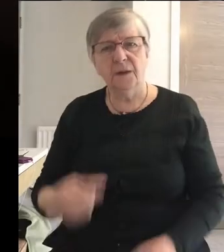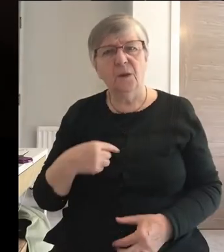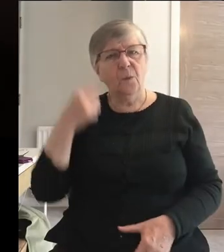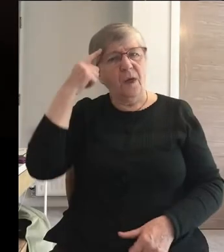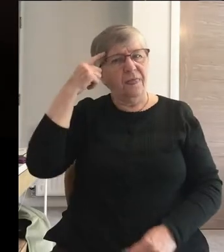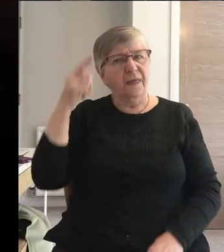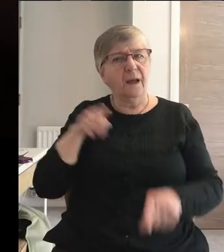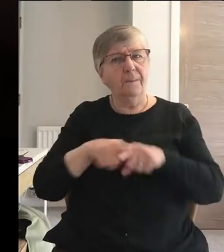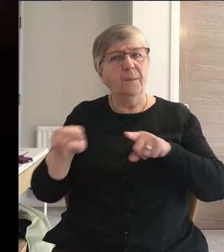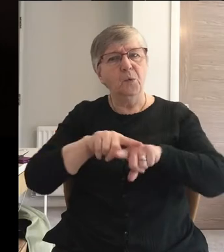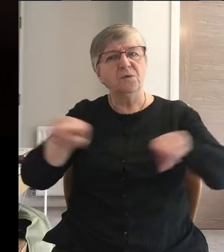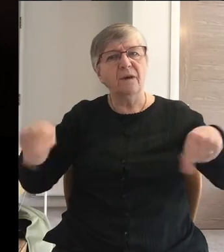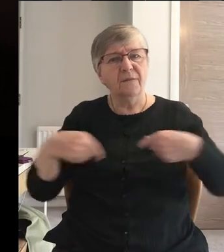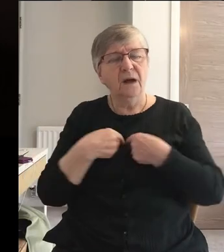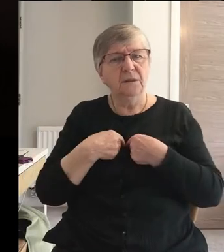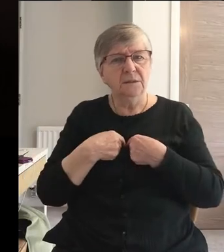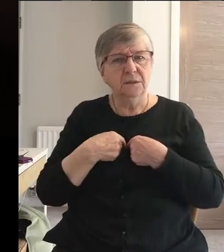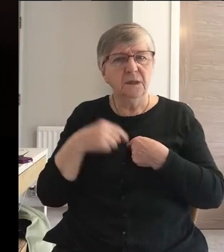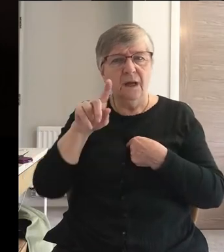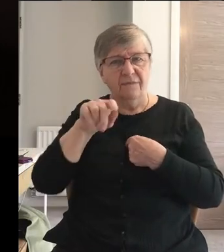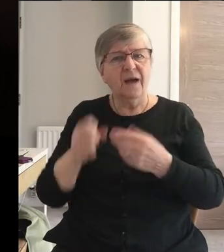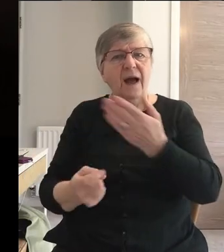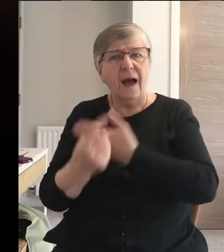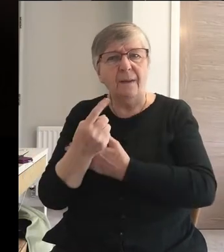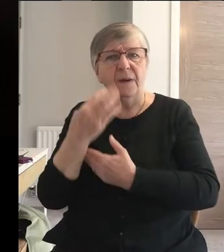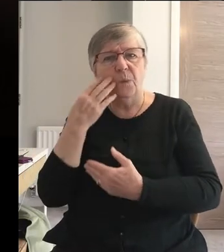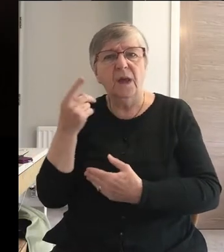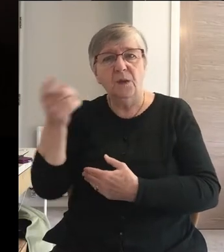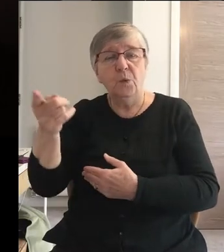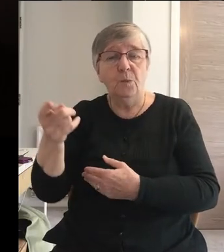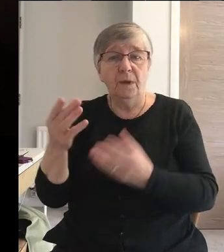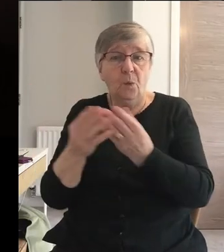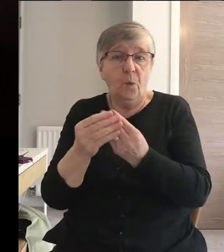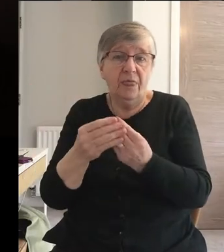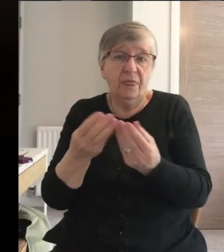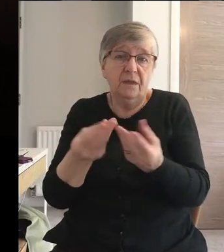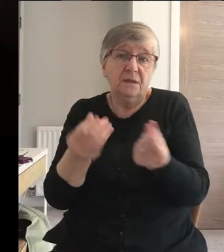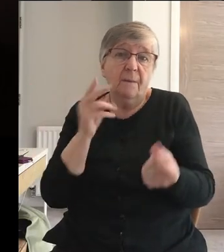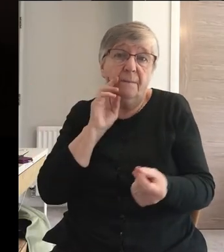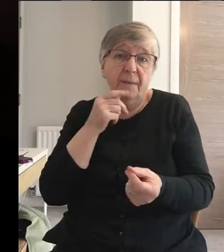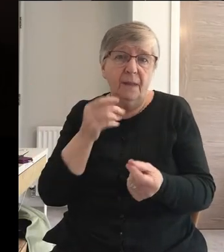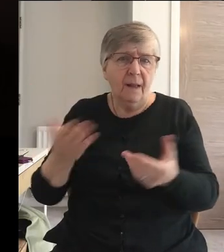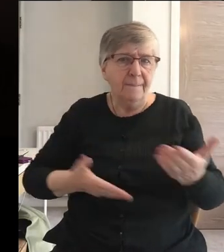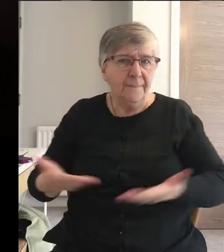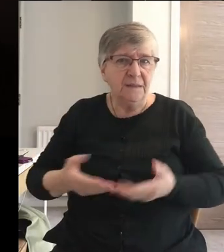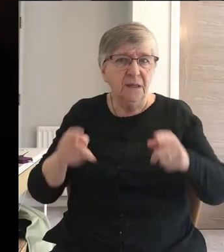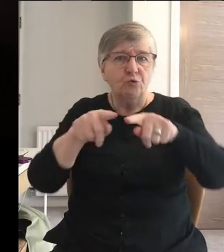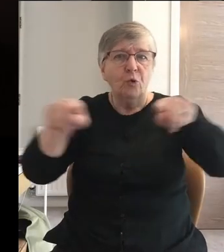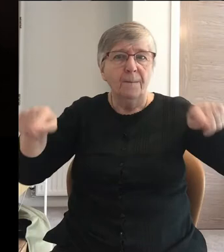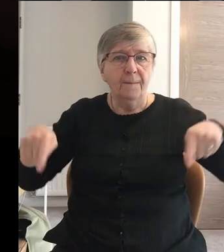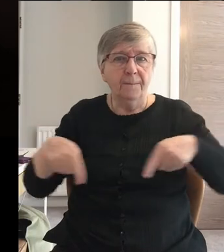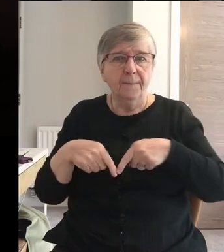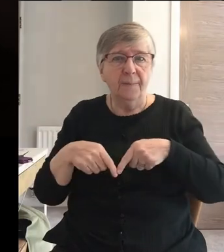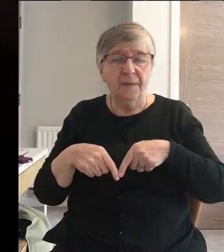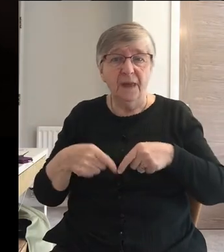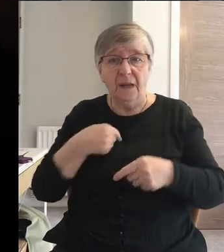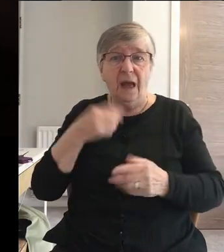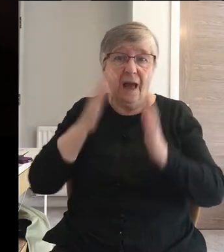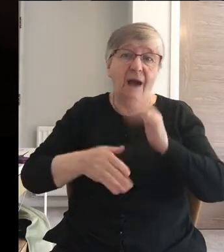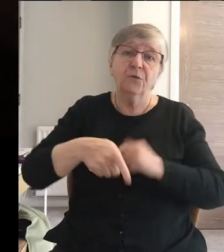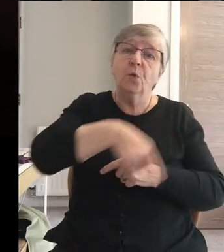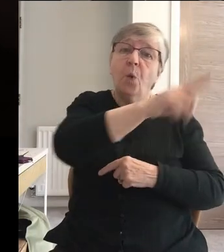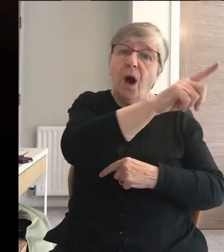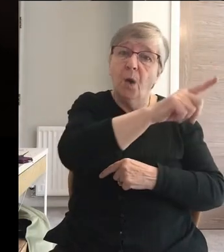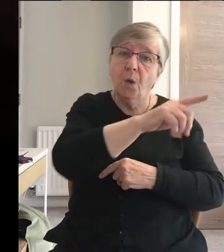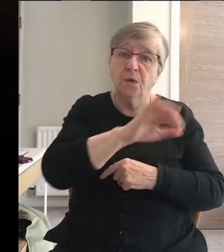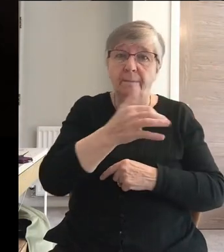Well, I expect most of us have had an experience like this when you've been with a number of folk in quite a busy room for a while and then you've had to go out the room for